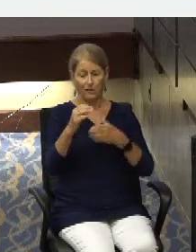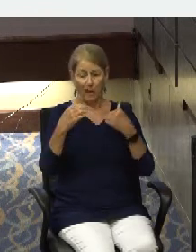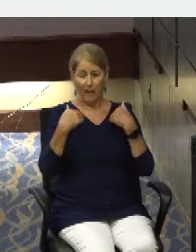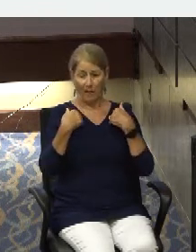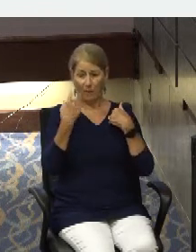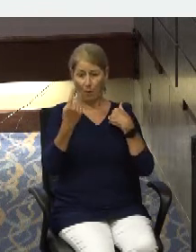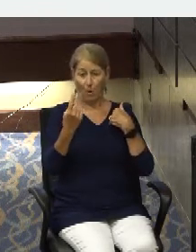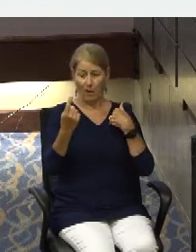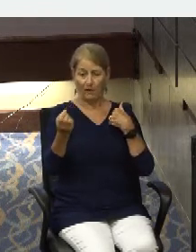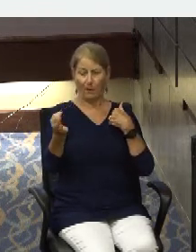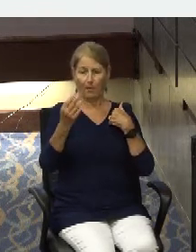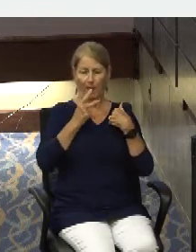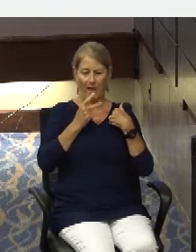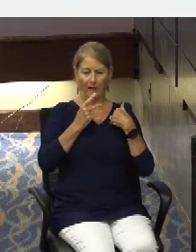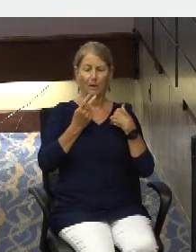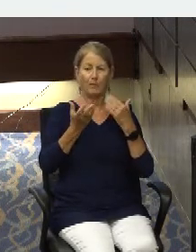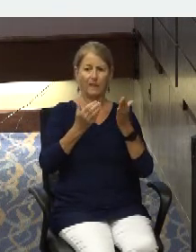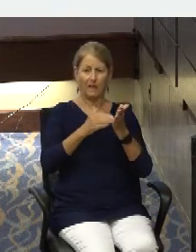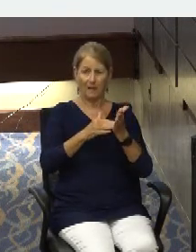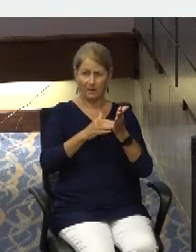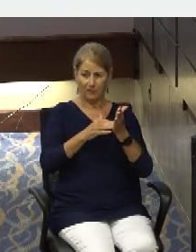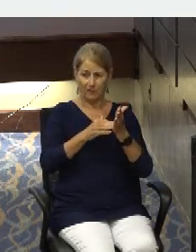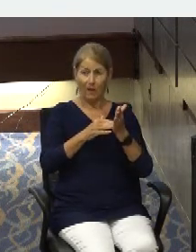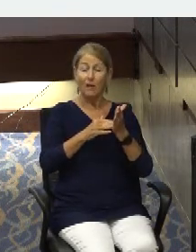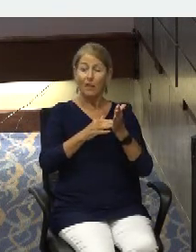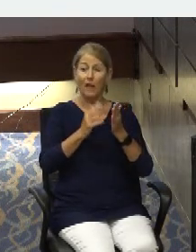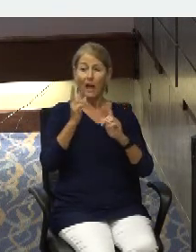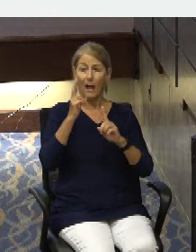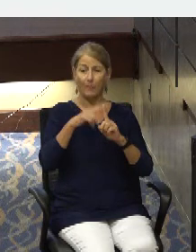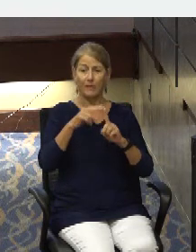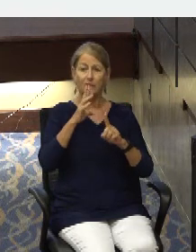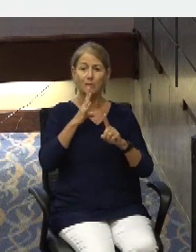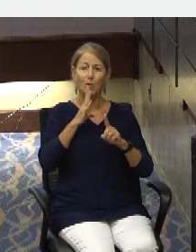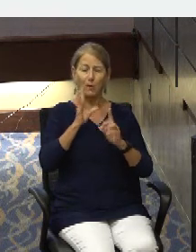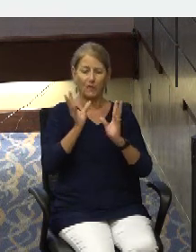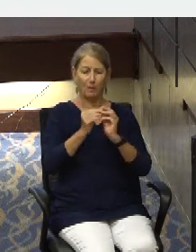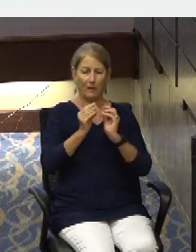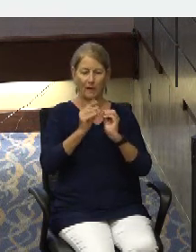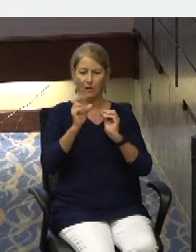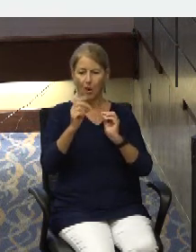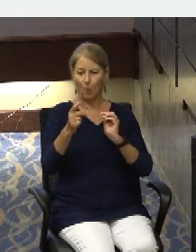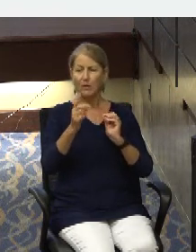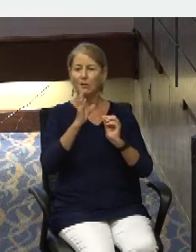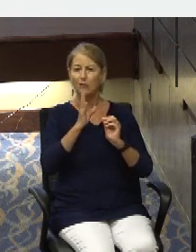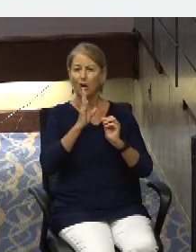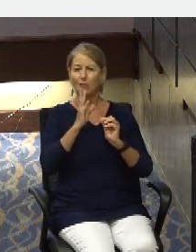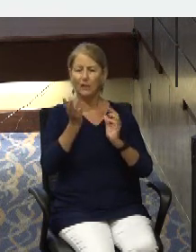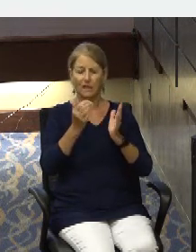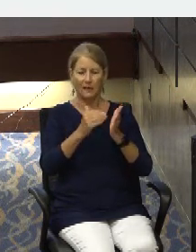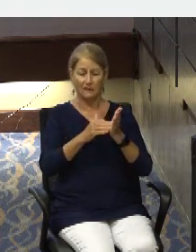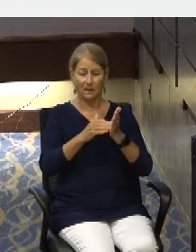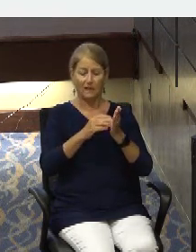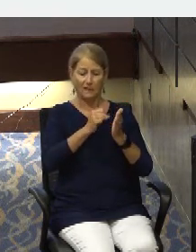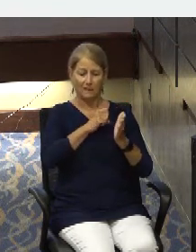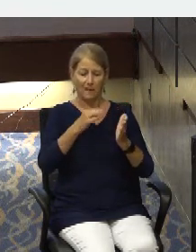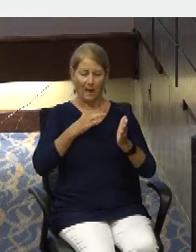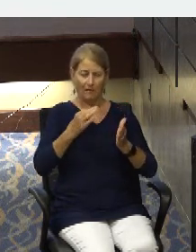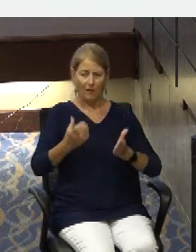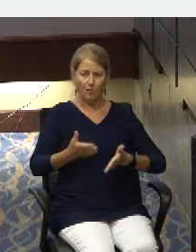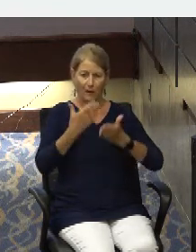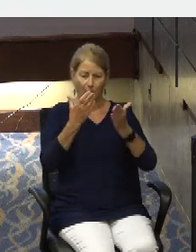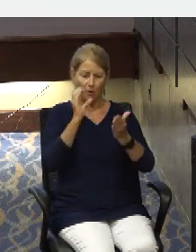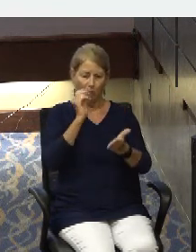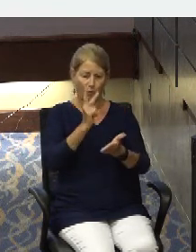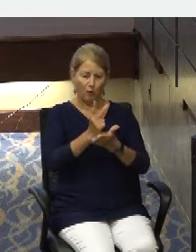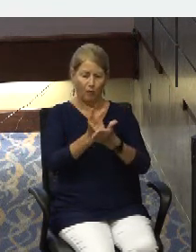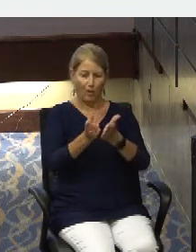opposed. The applicant representative spoke at the meeting and no one spoke in opposition. And staff does recommend approval of the request,